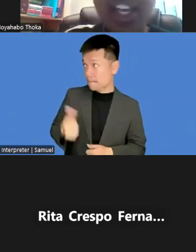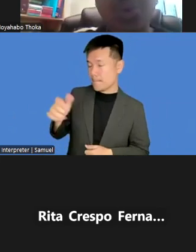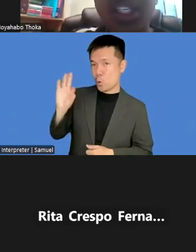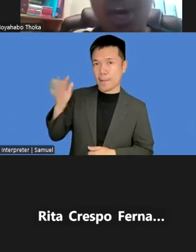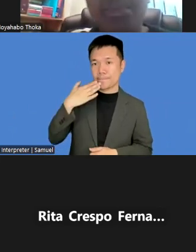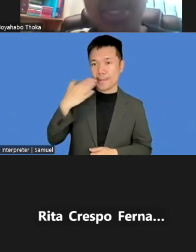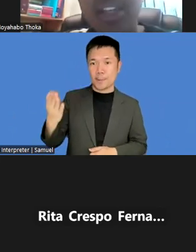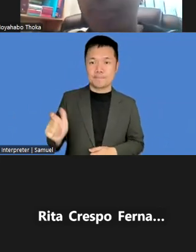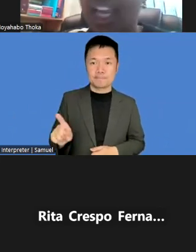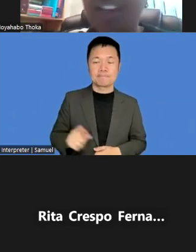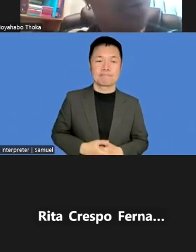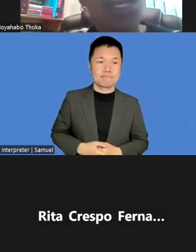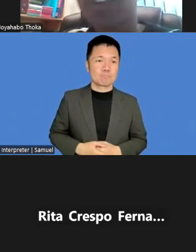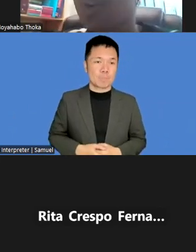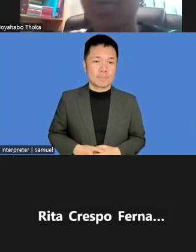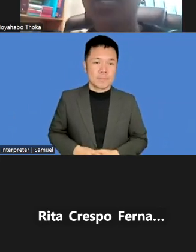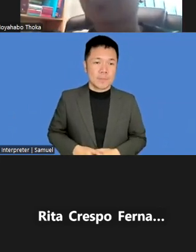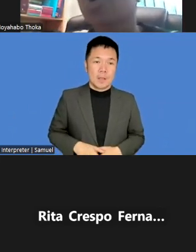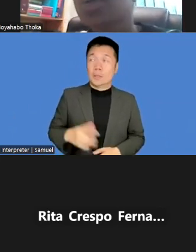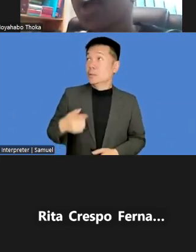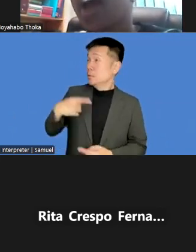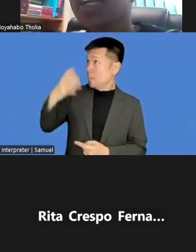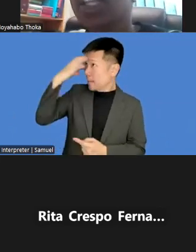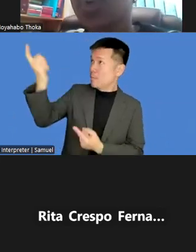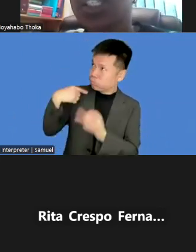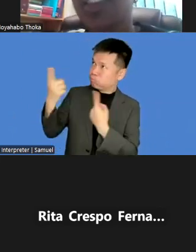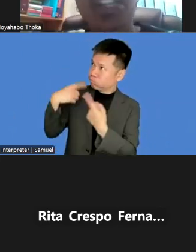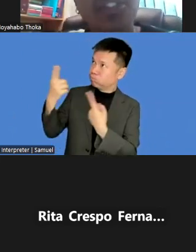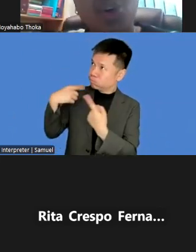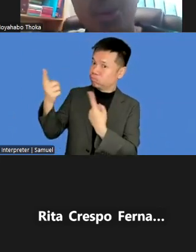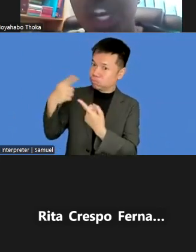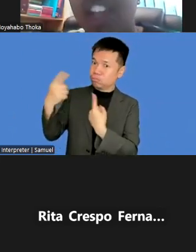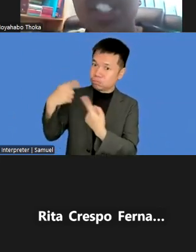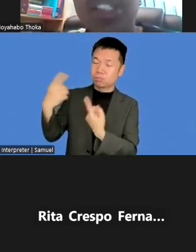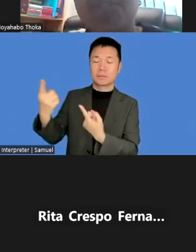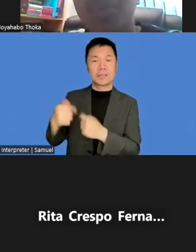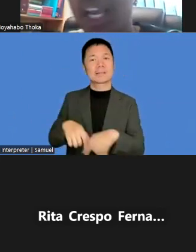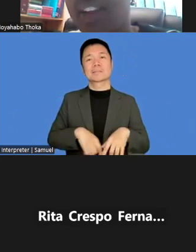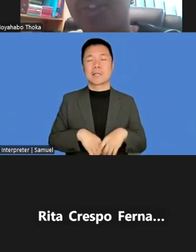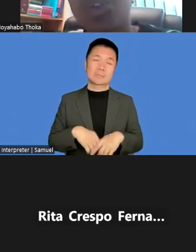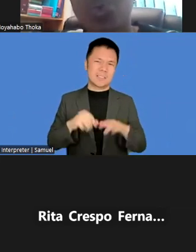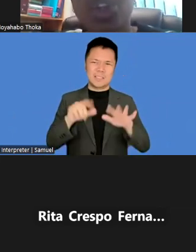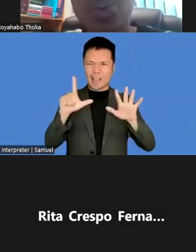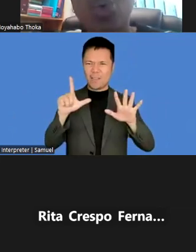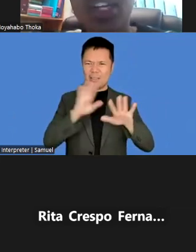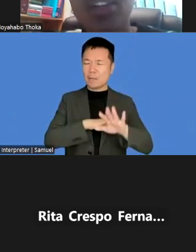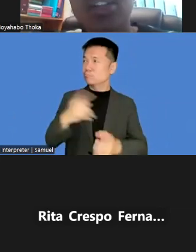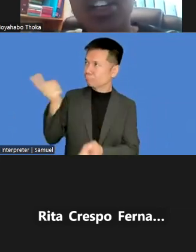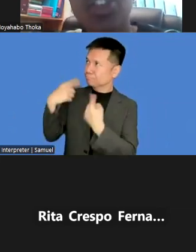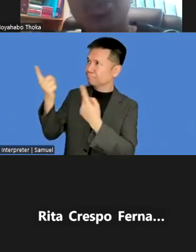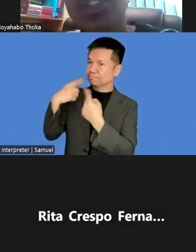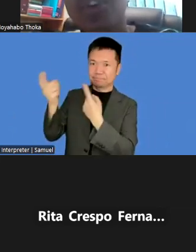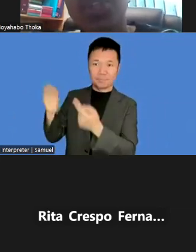mean, we engaged with the department back and forth, back and forth, back and forth. I think there were 7 different communications back and forth with no